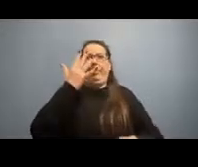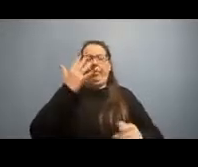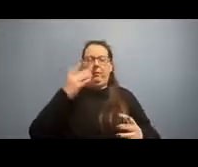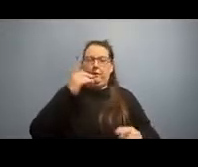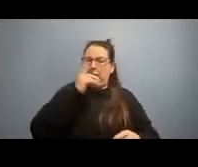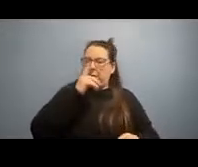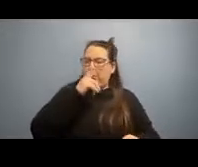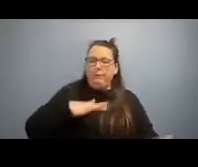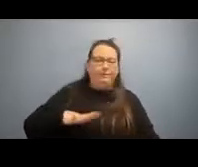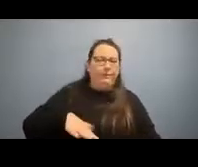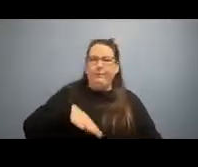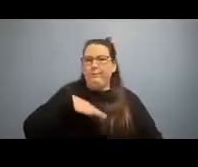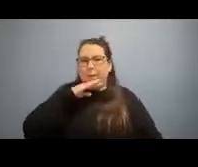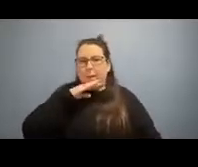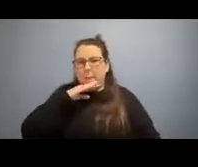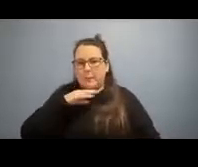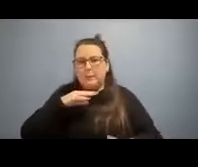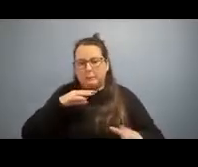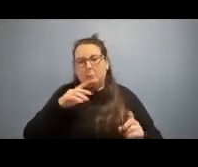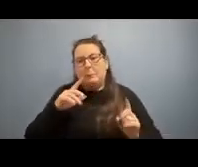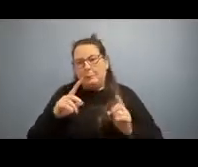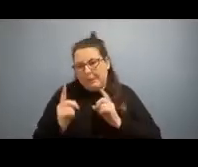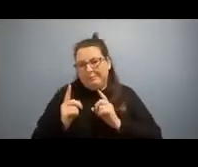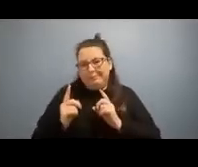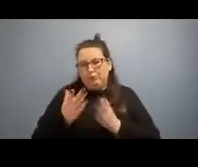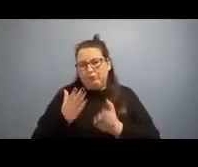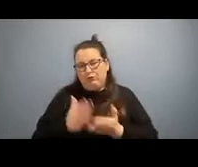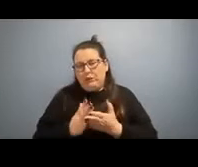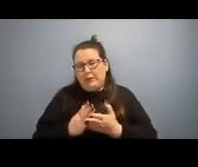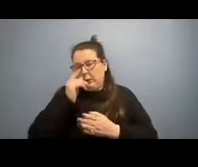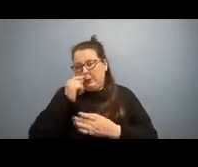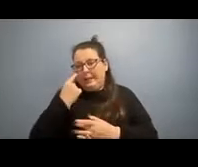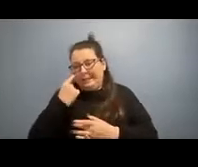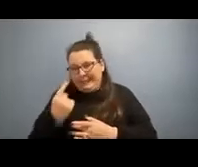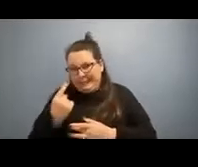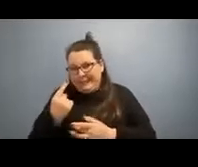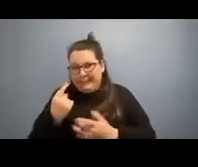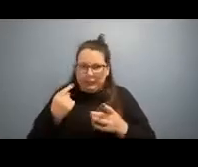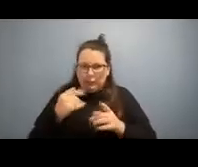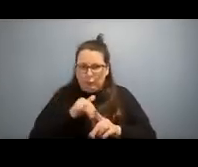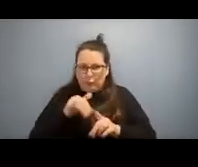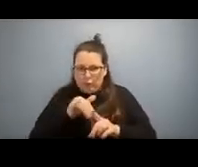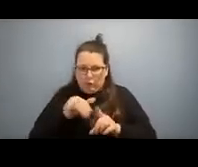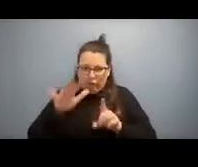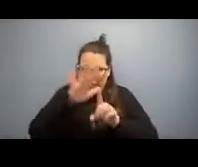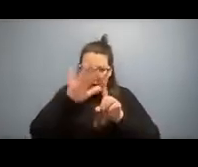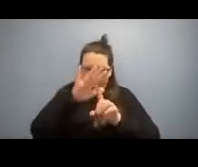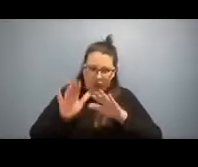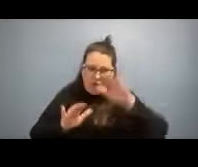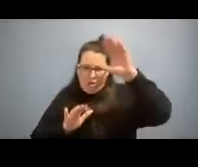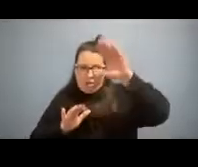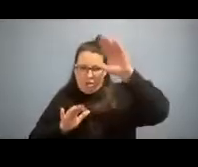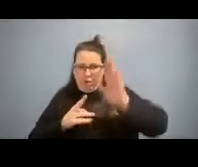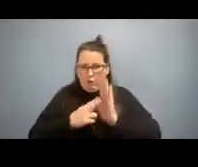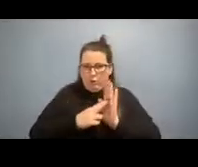exhausted, but, we are really seeing that, it is focused around, some of the suburbs where we